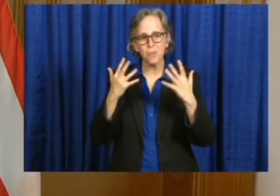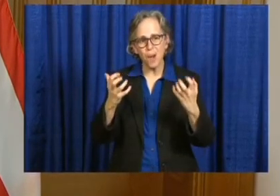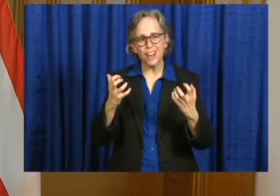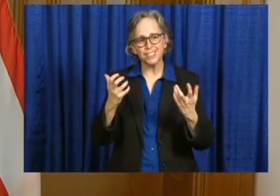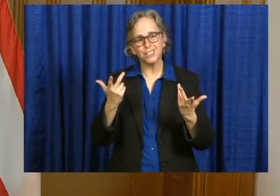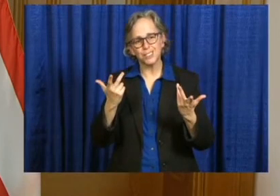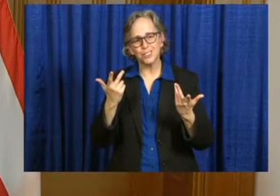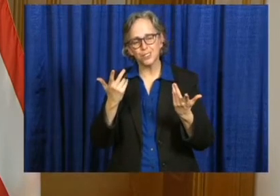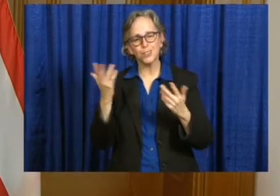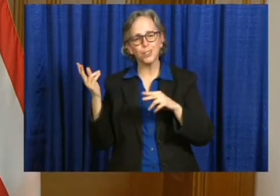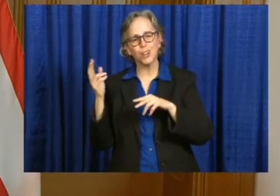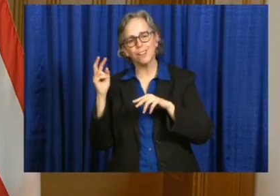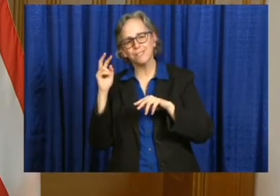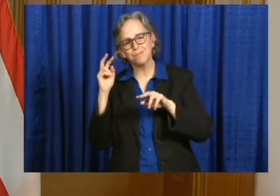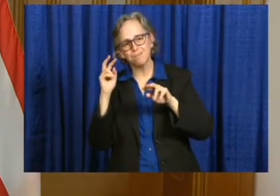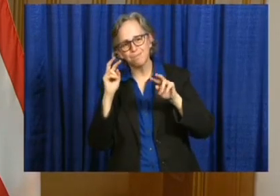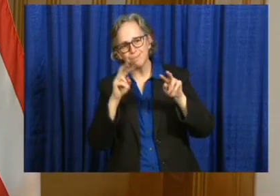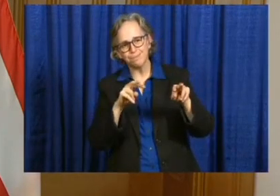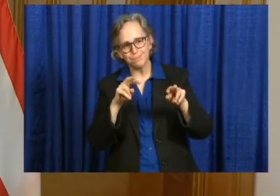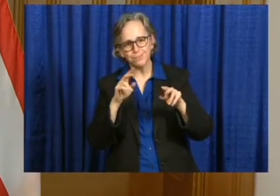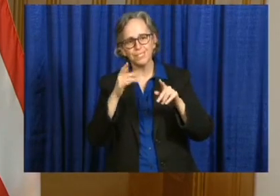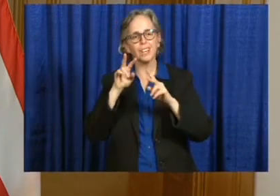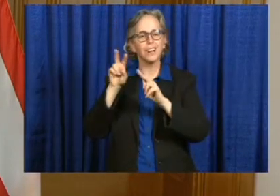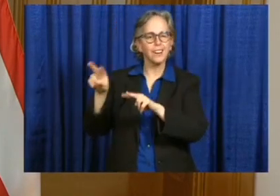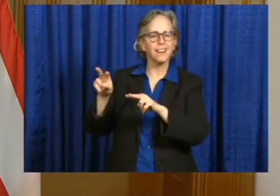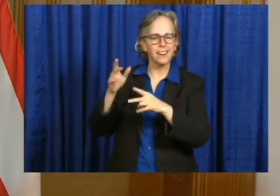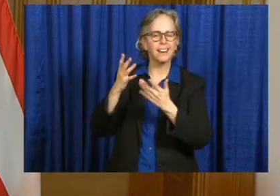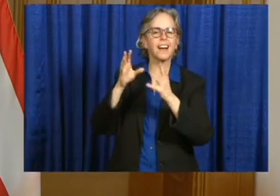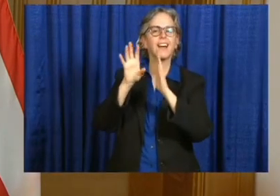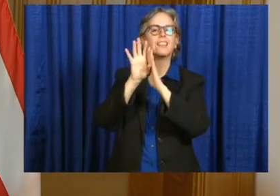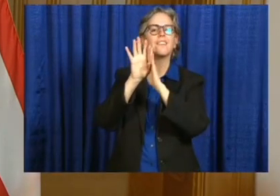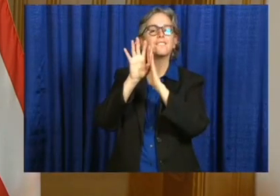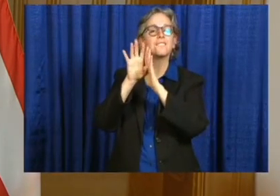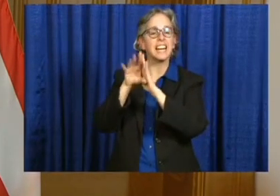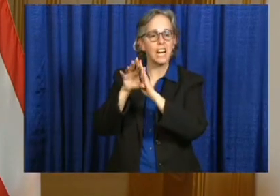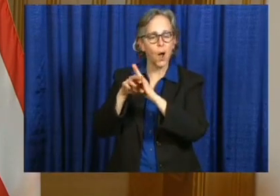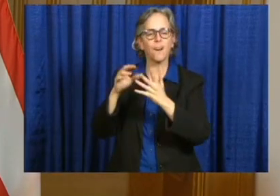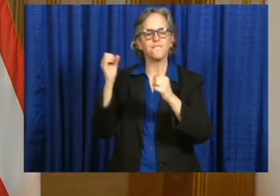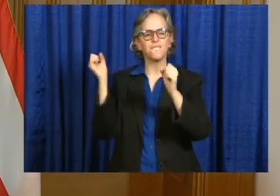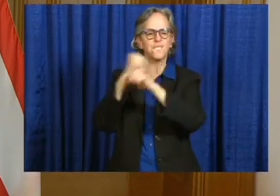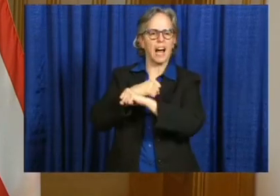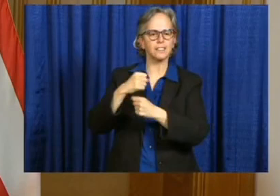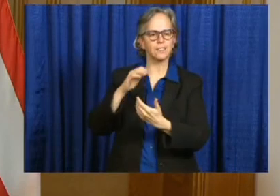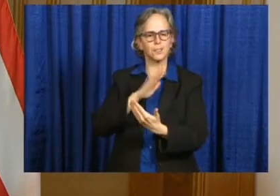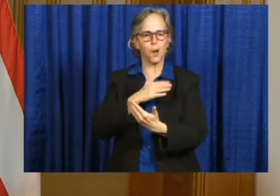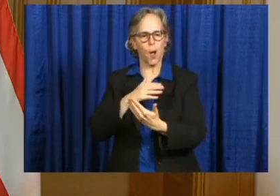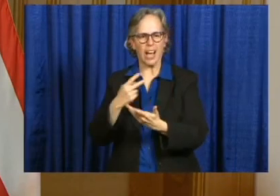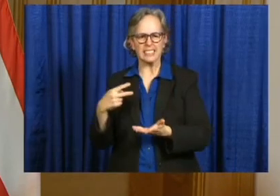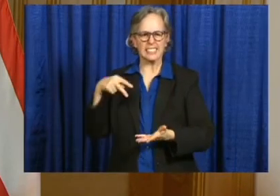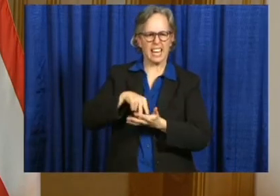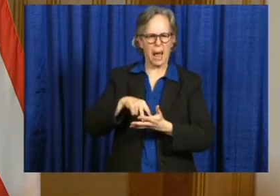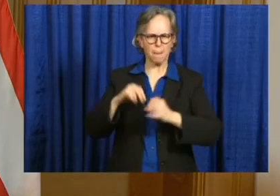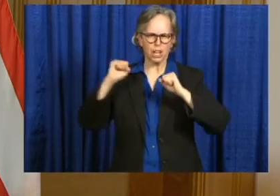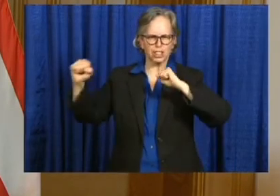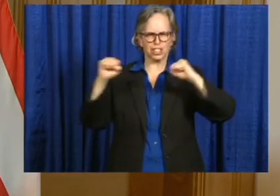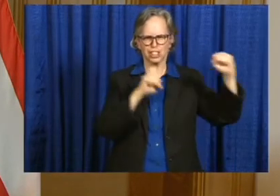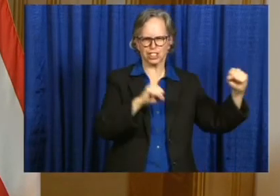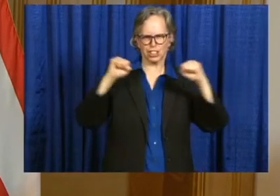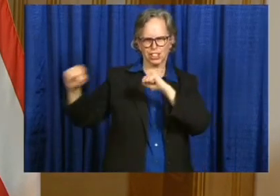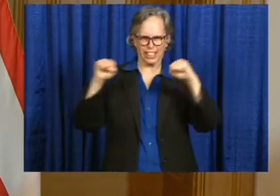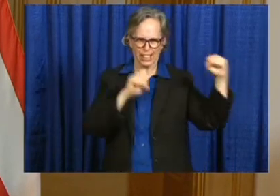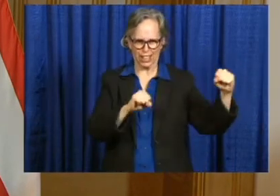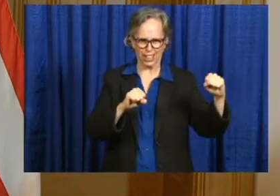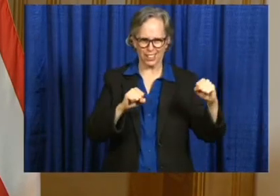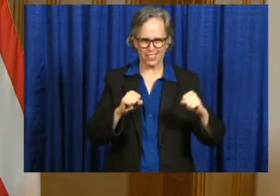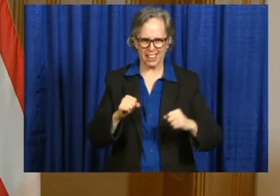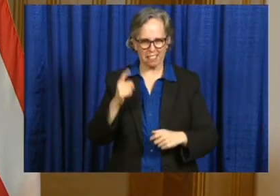is Ohio University's fight song, Stand Up and Cheer, and I think you'll be amazed how it was all